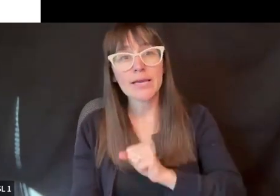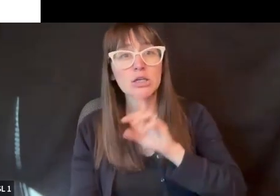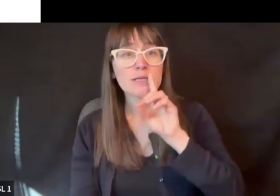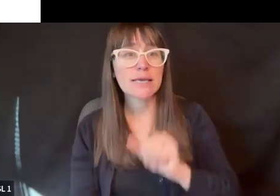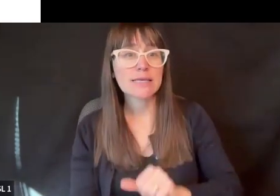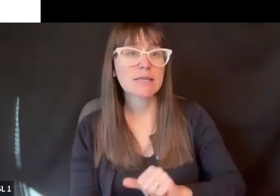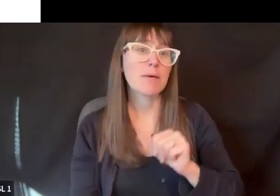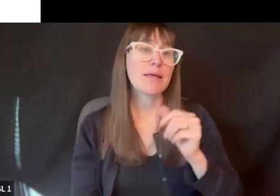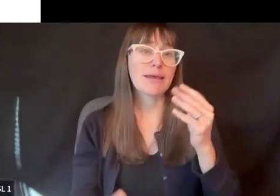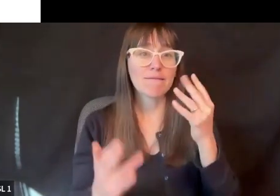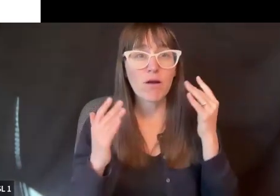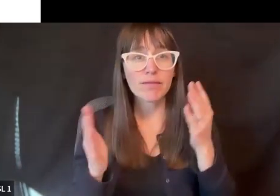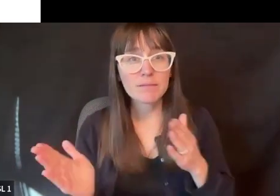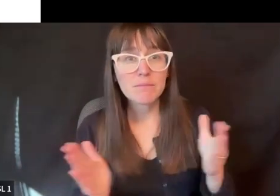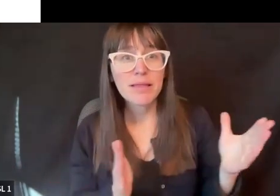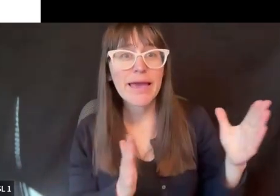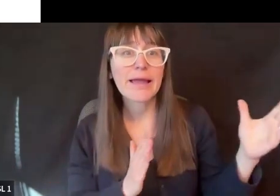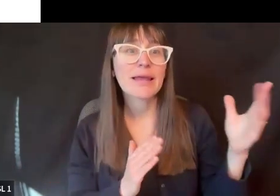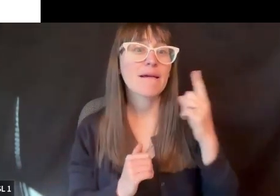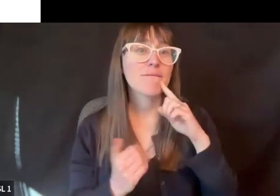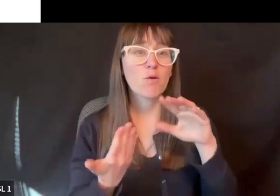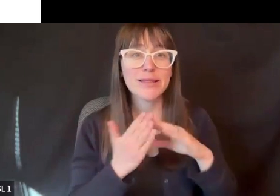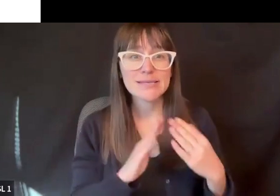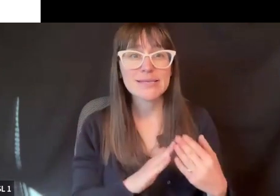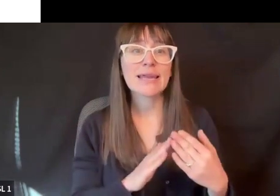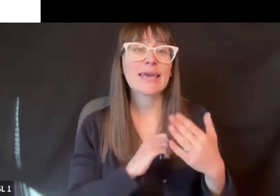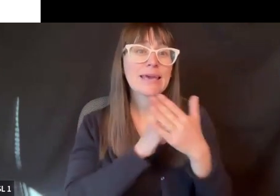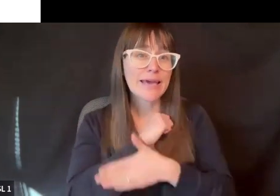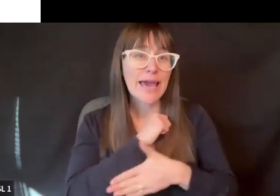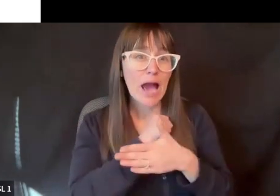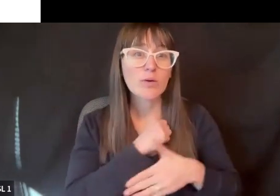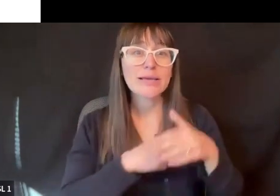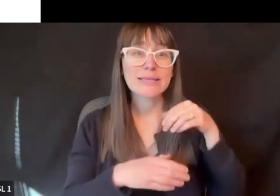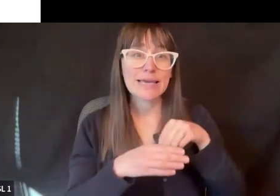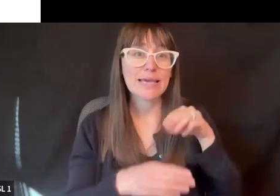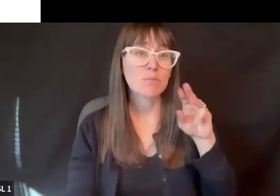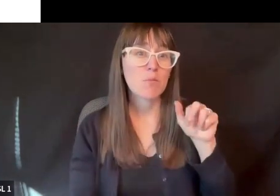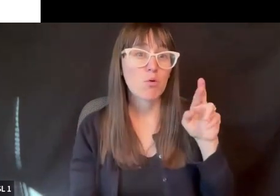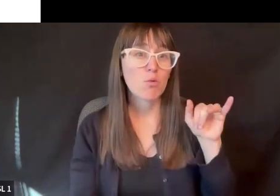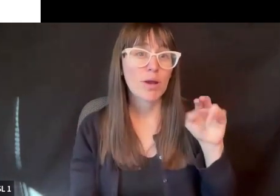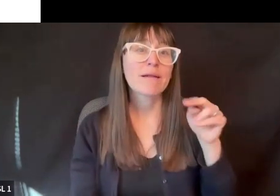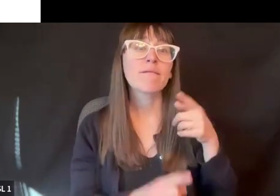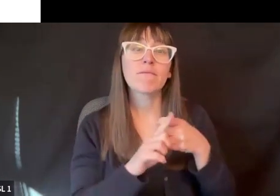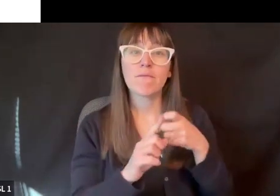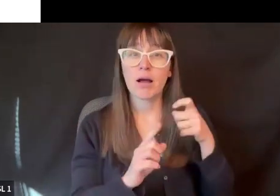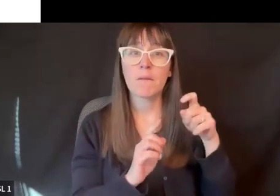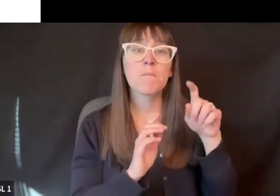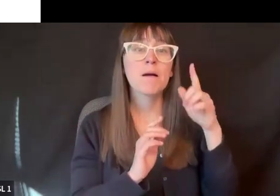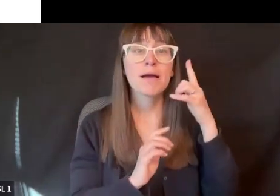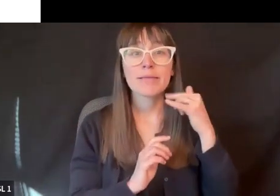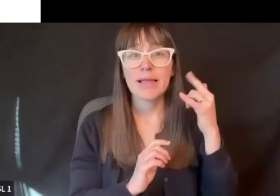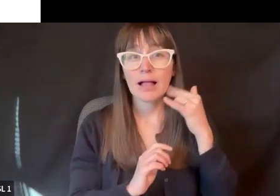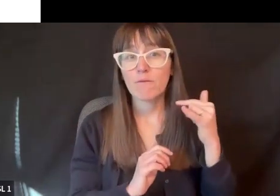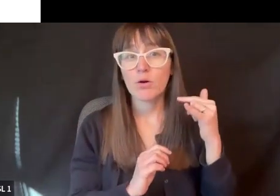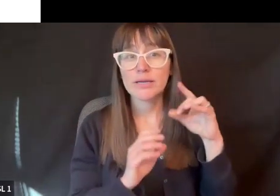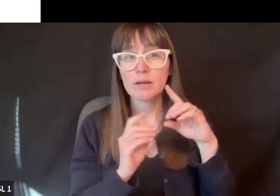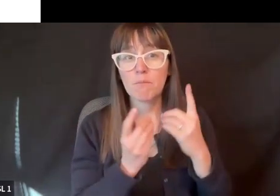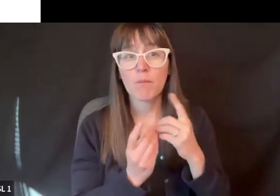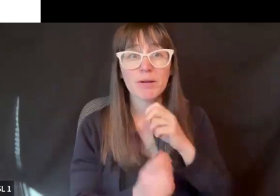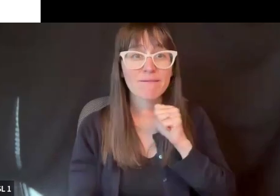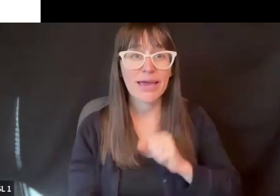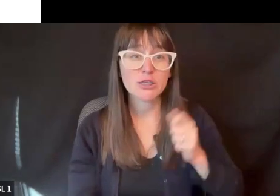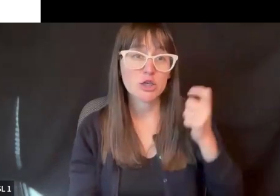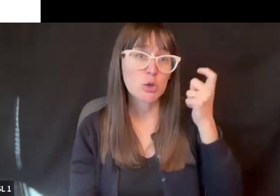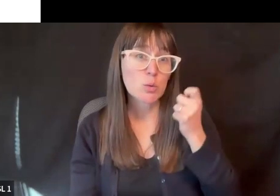Everything from aging and disability friendly planning for our cities and counties in Marin, funded by grants from California Department of